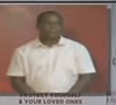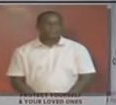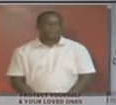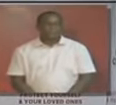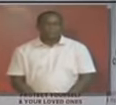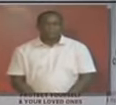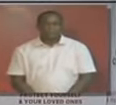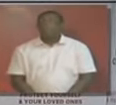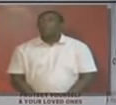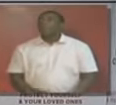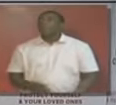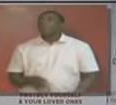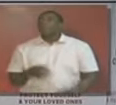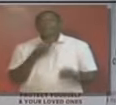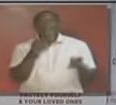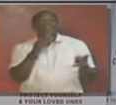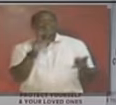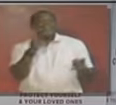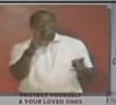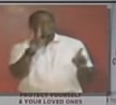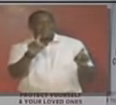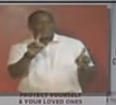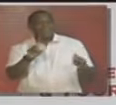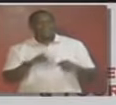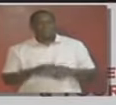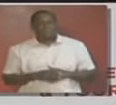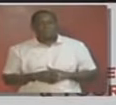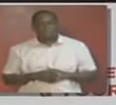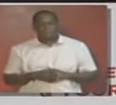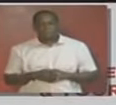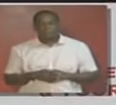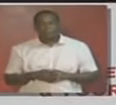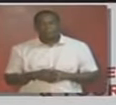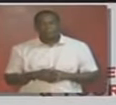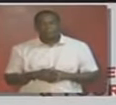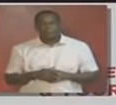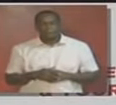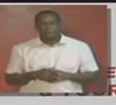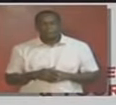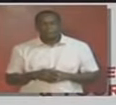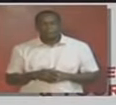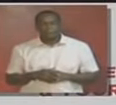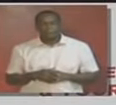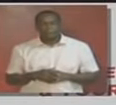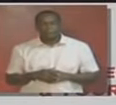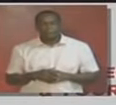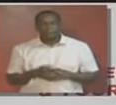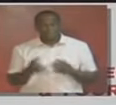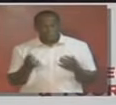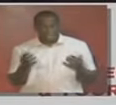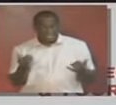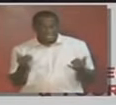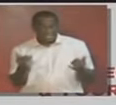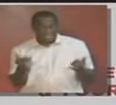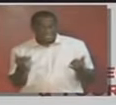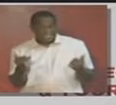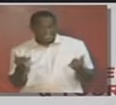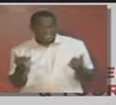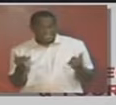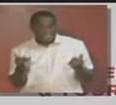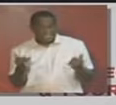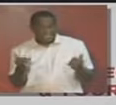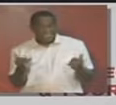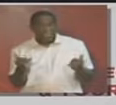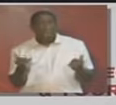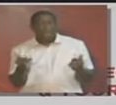Okay, and thank you for the second question. At this point in time, the current plan will